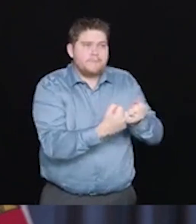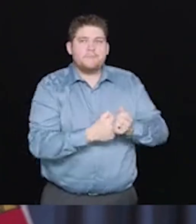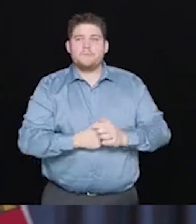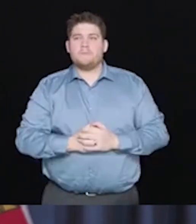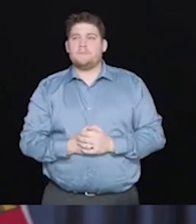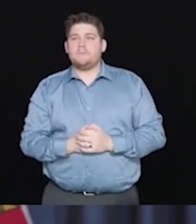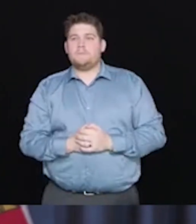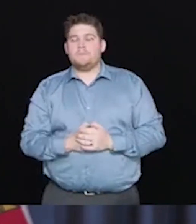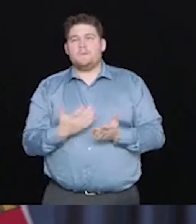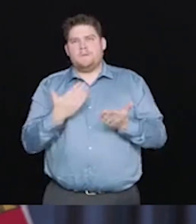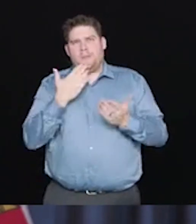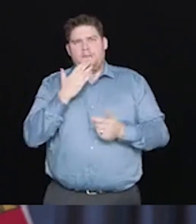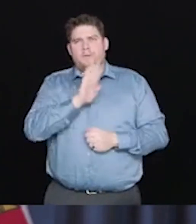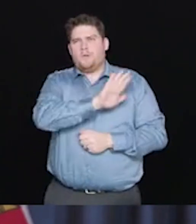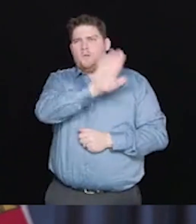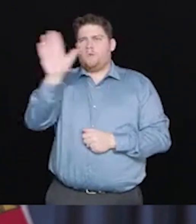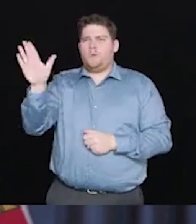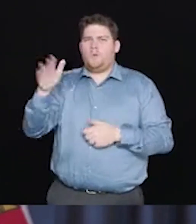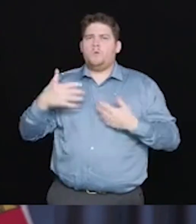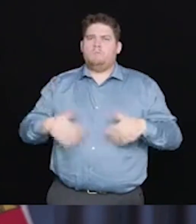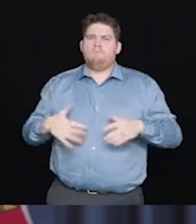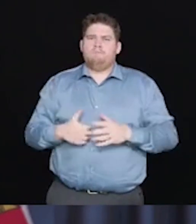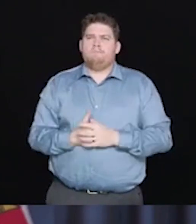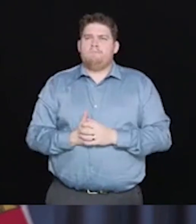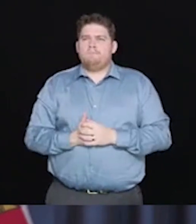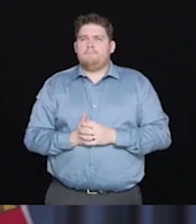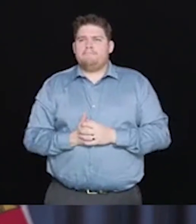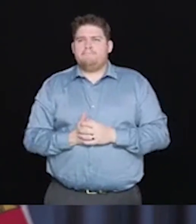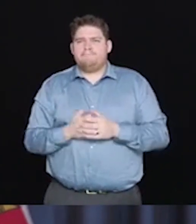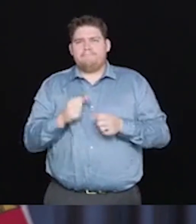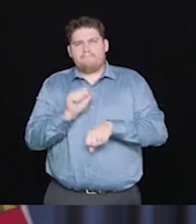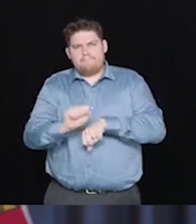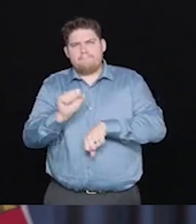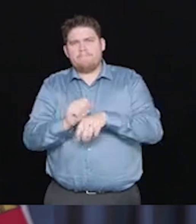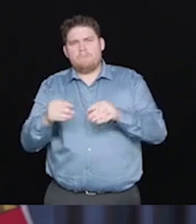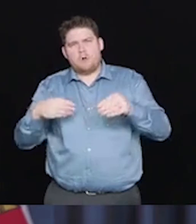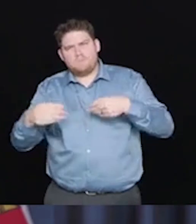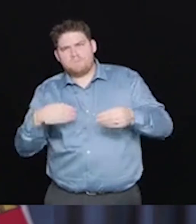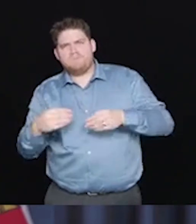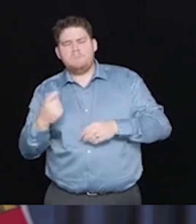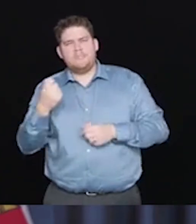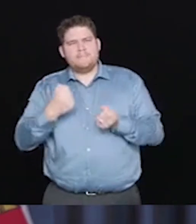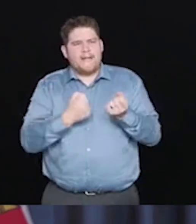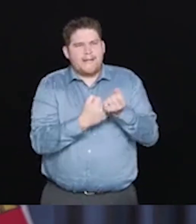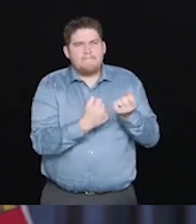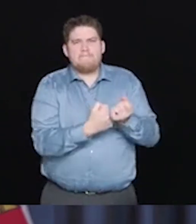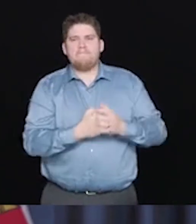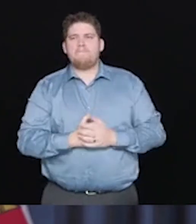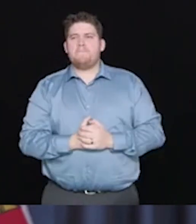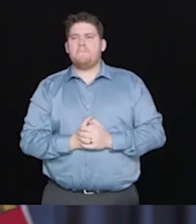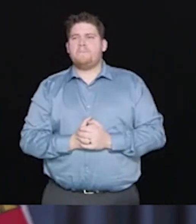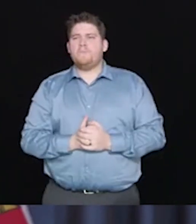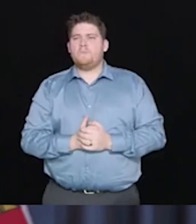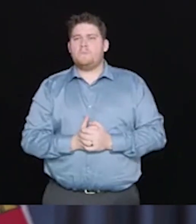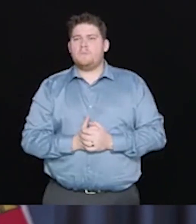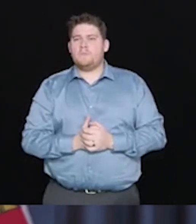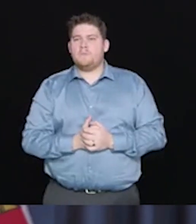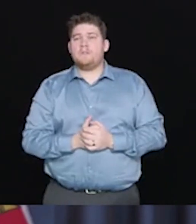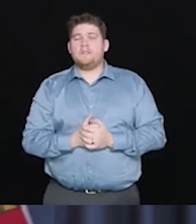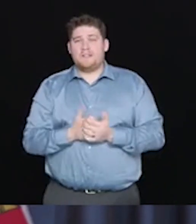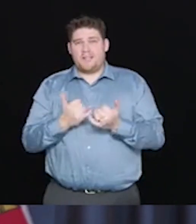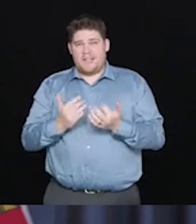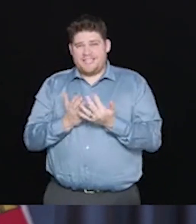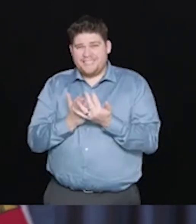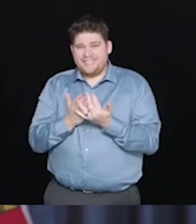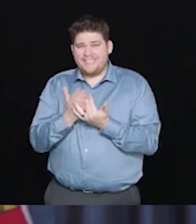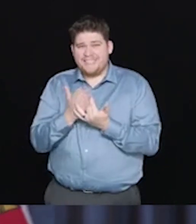it's going to take a while, once we get through this, urgency in getting back to work in every area, and healthcare is one of the